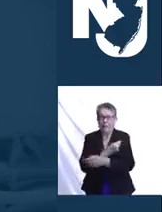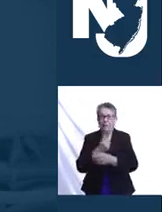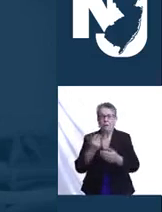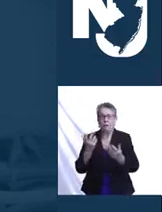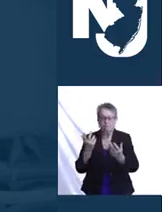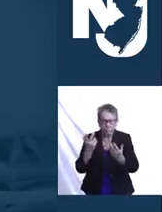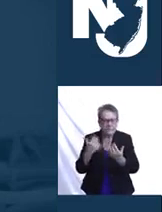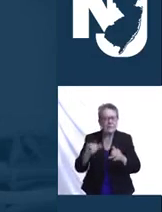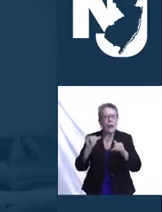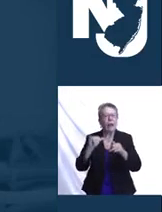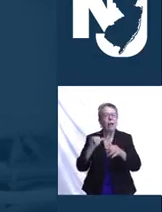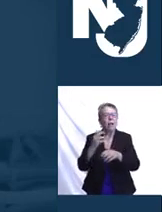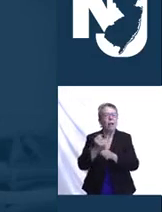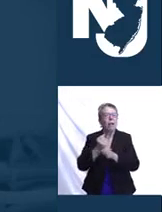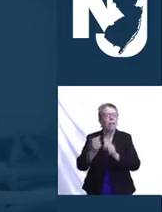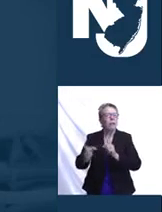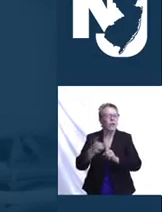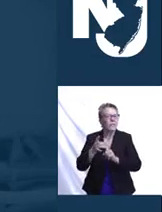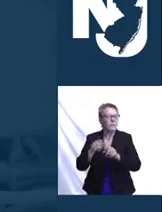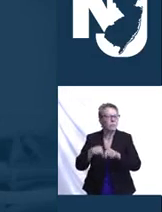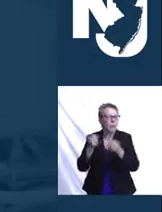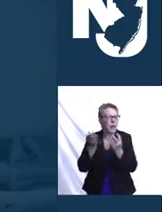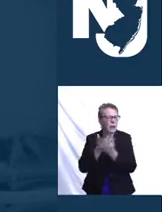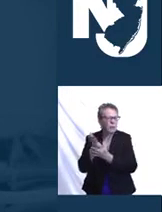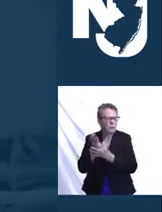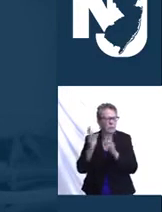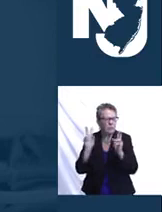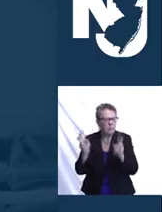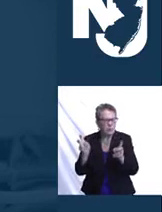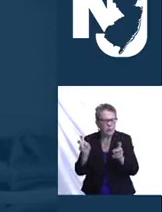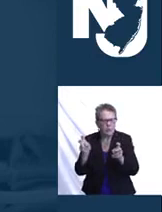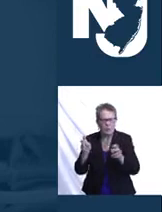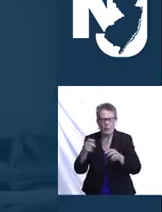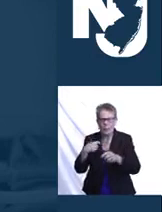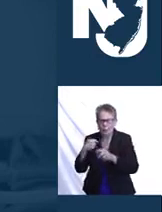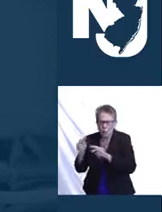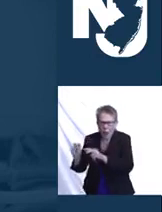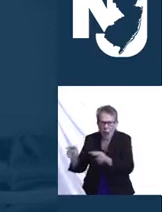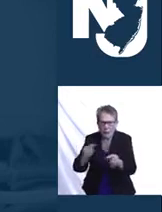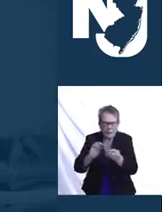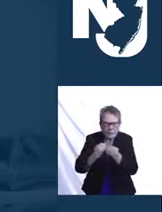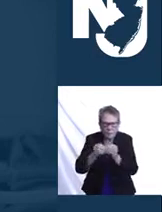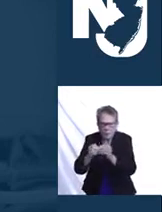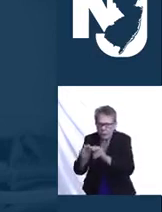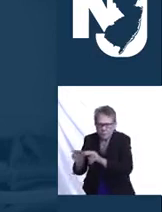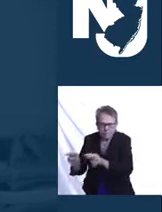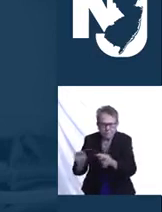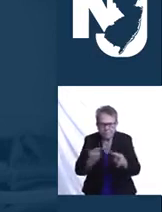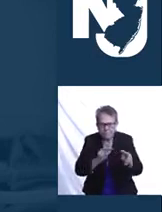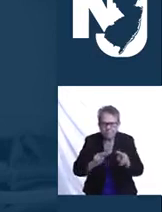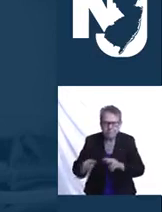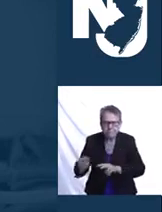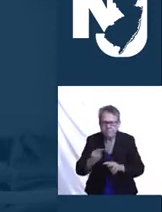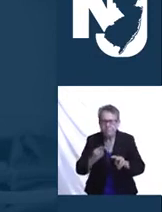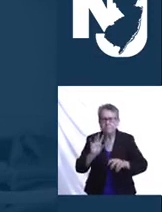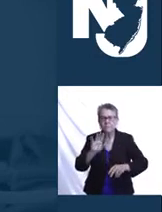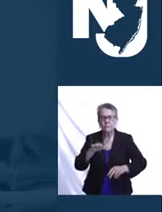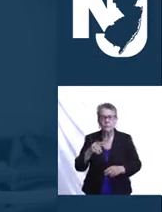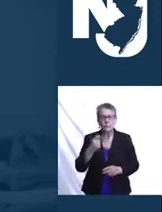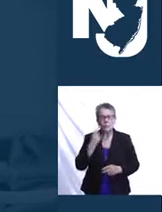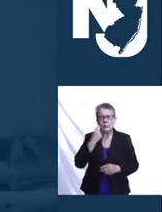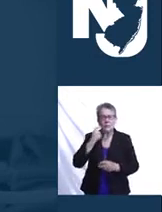Health's Communicable Disease Service. Here are the most recent cumulative data points going back